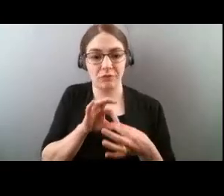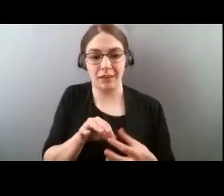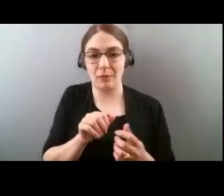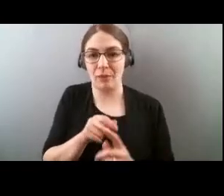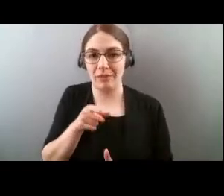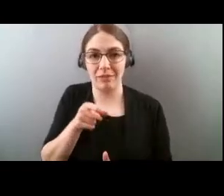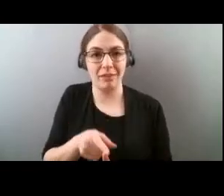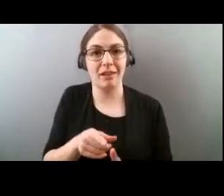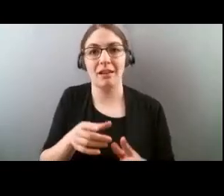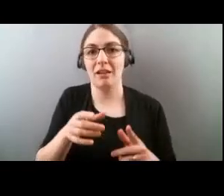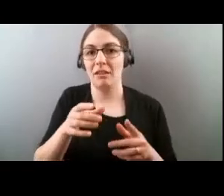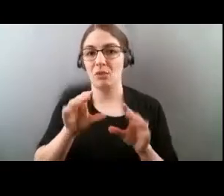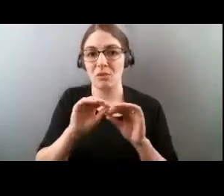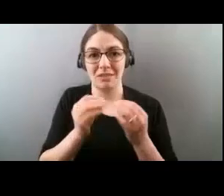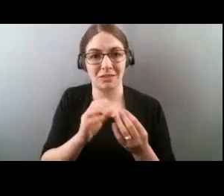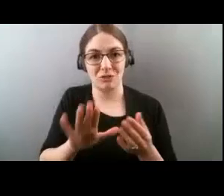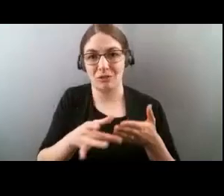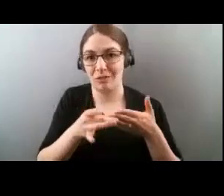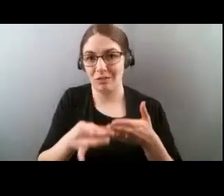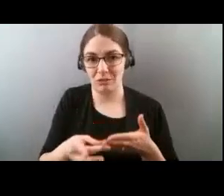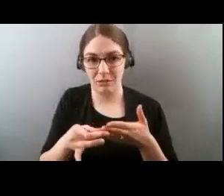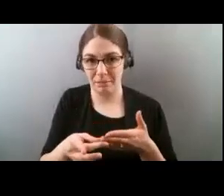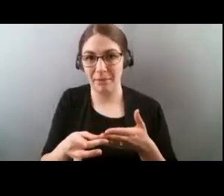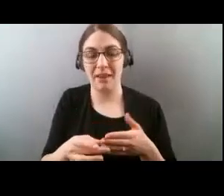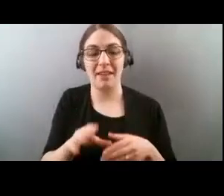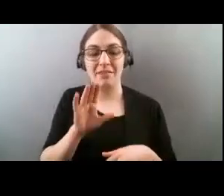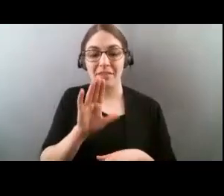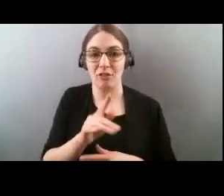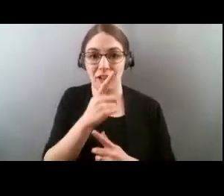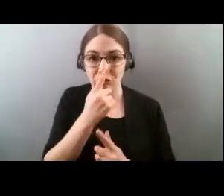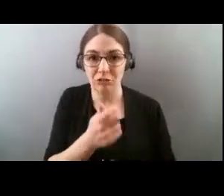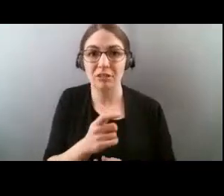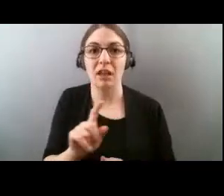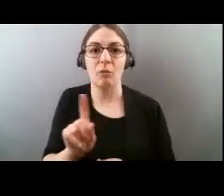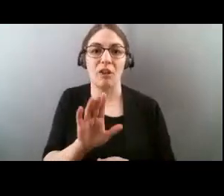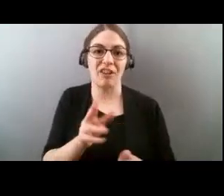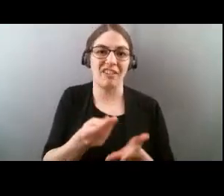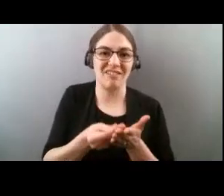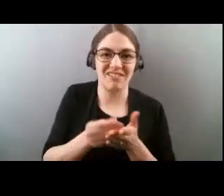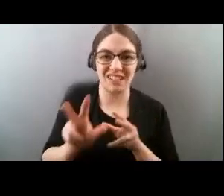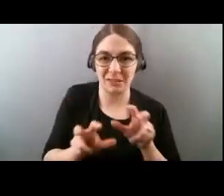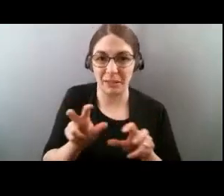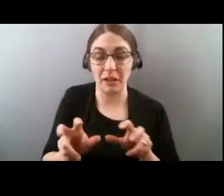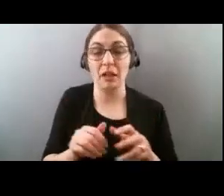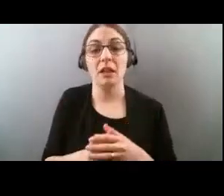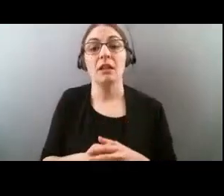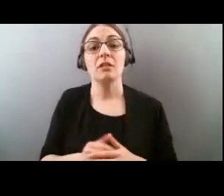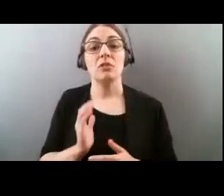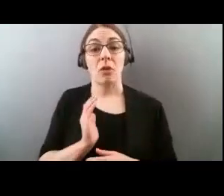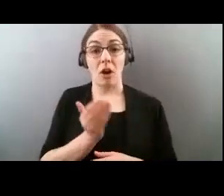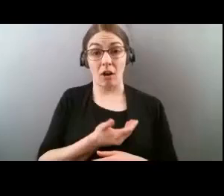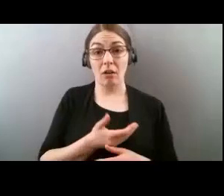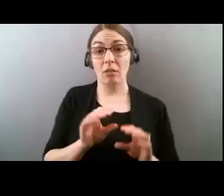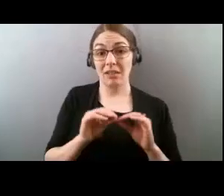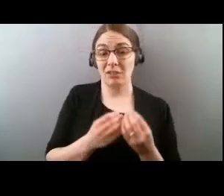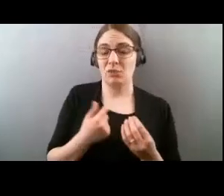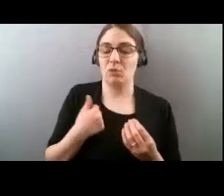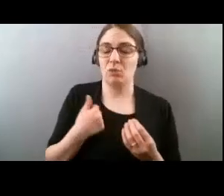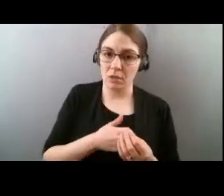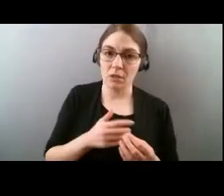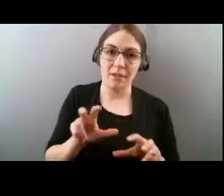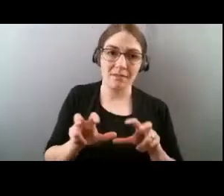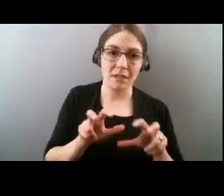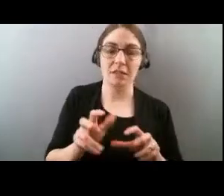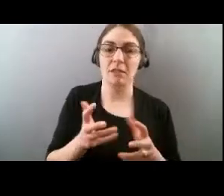and where their interests are and where their investment is. So our organization is invested in